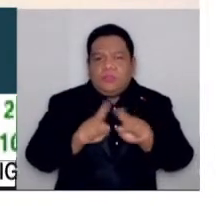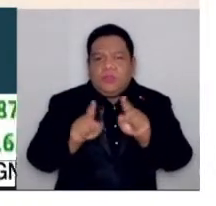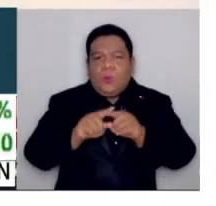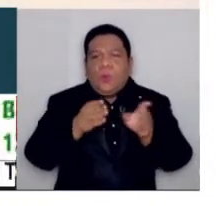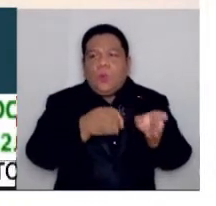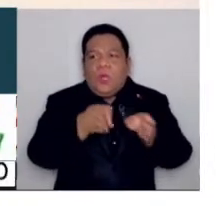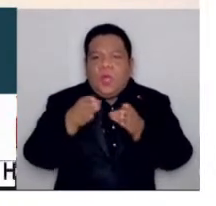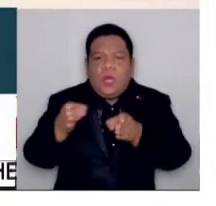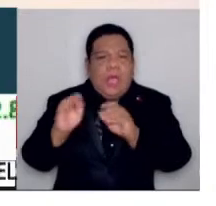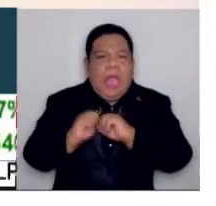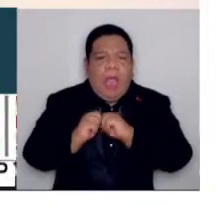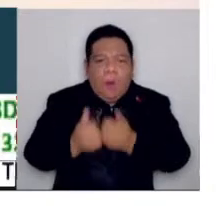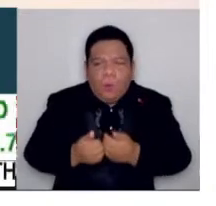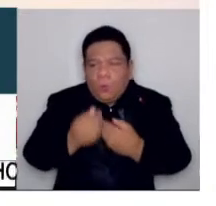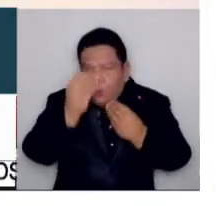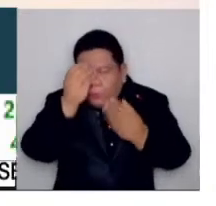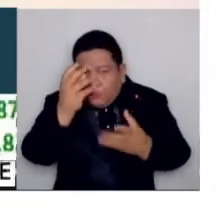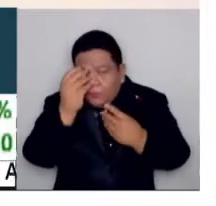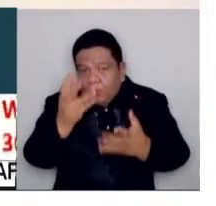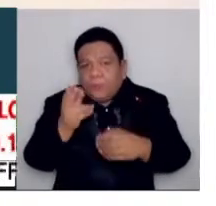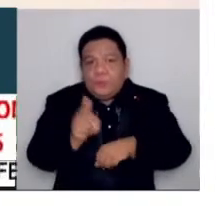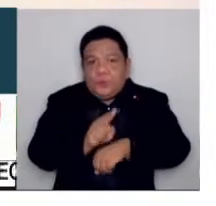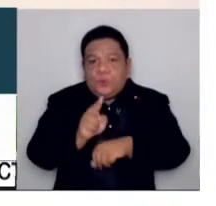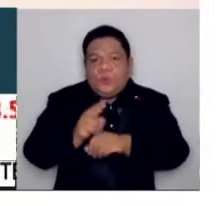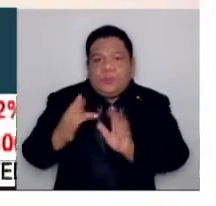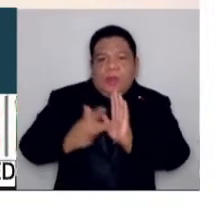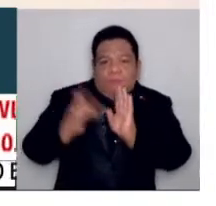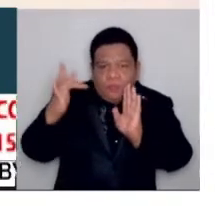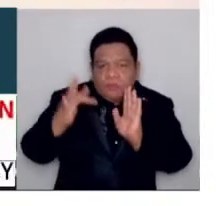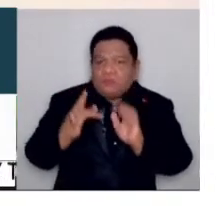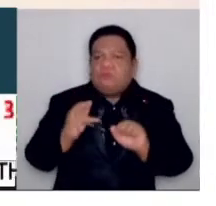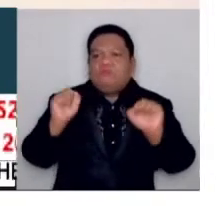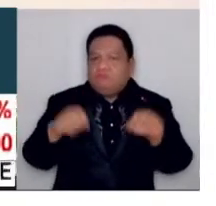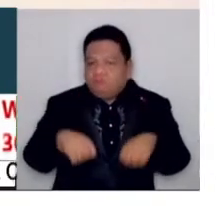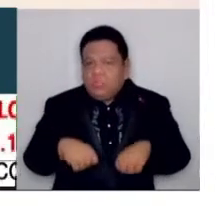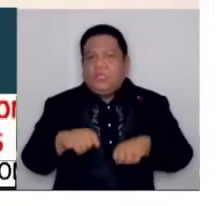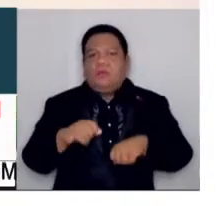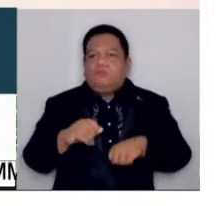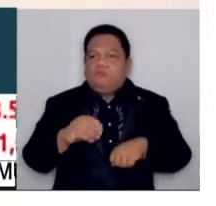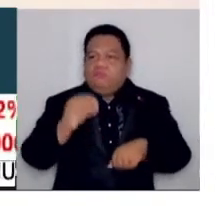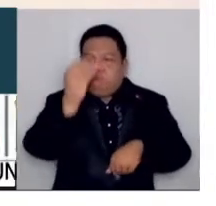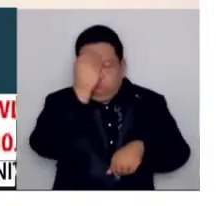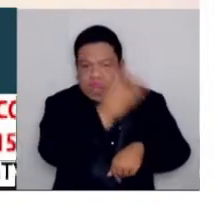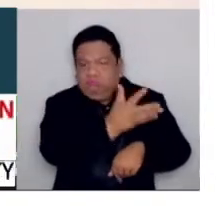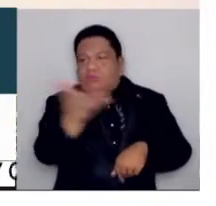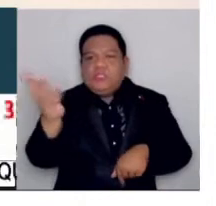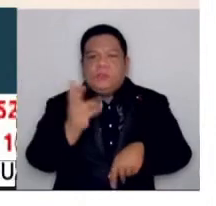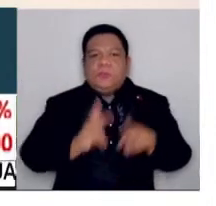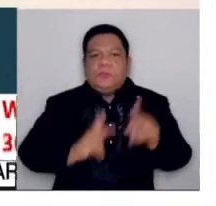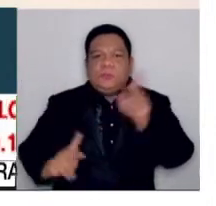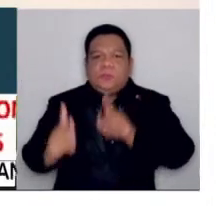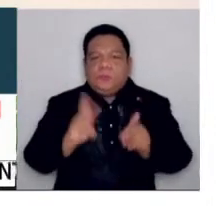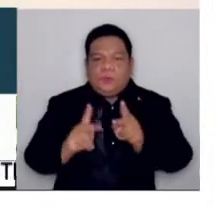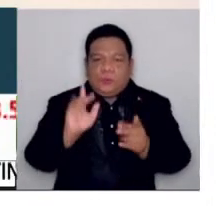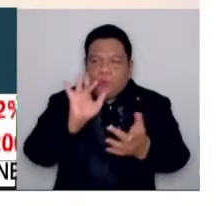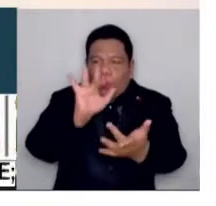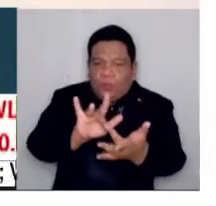platforms that we can make use of para marating natin yung mga kailangang marating natin, no? Because when you